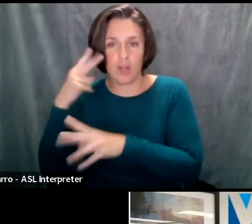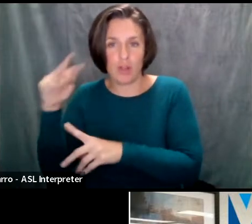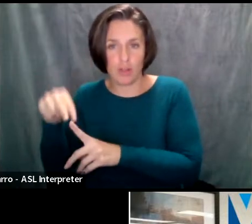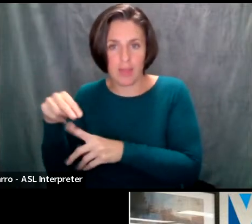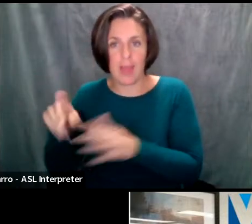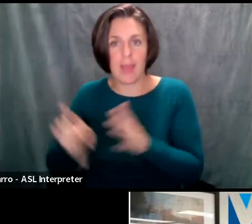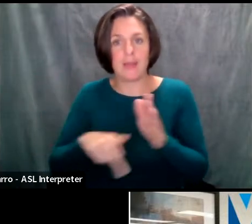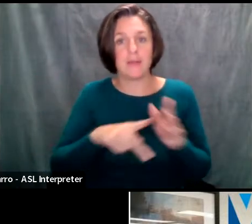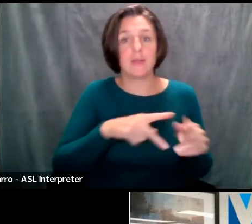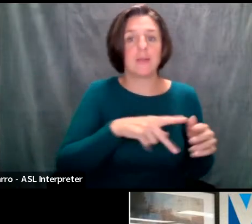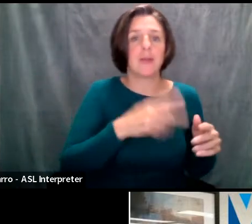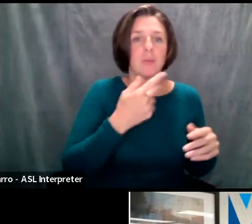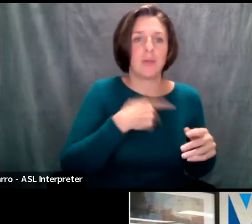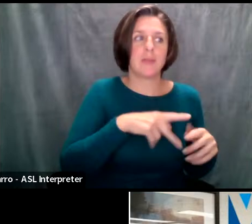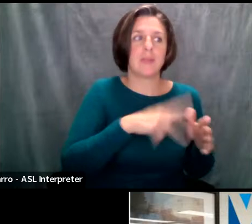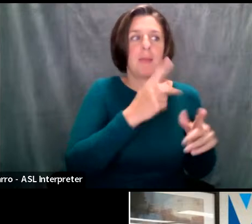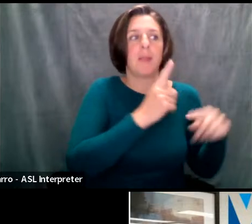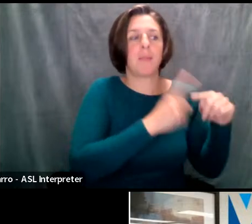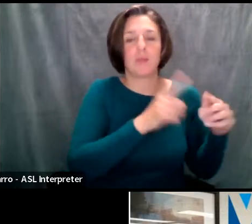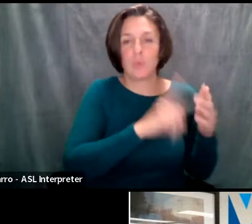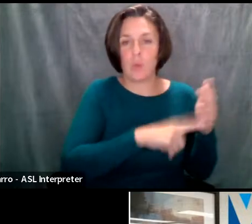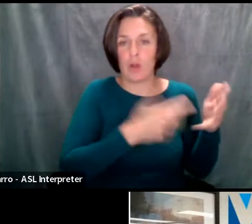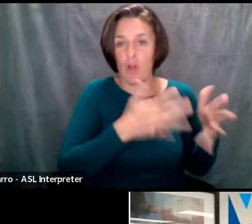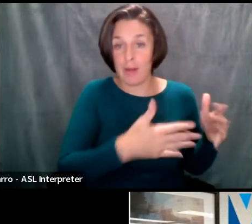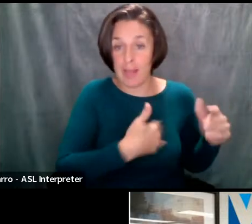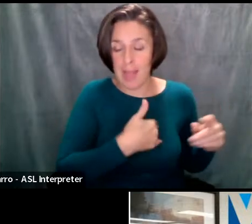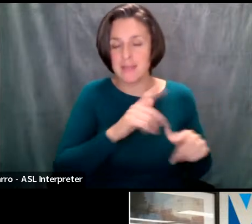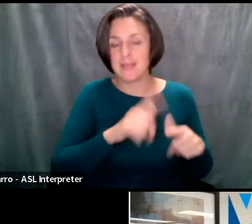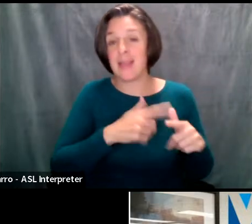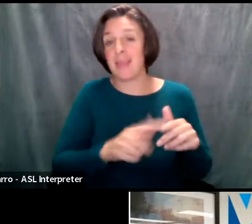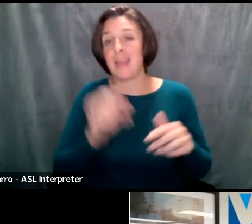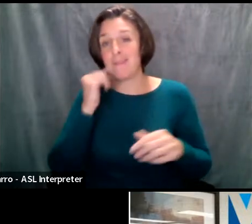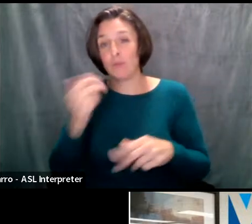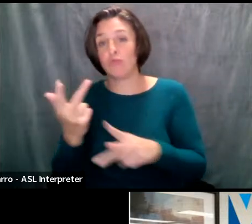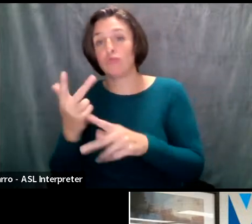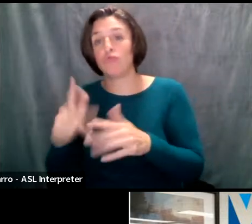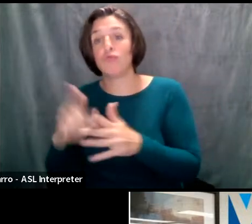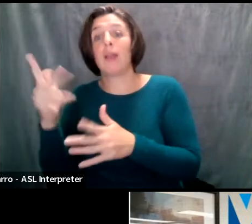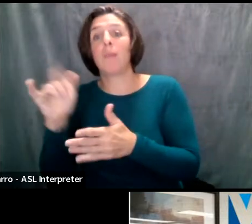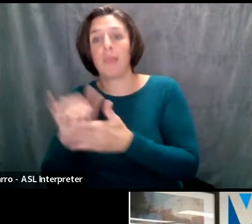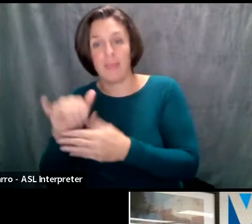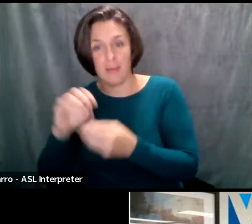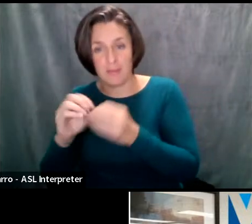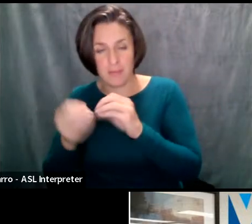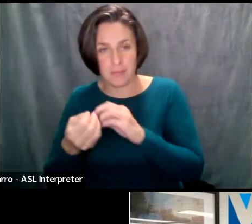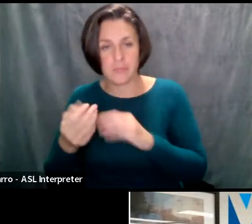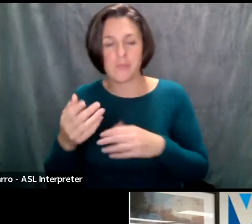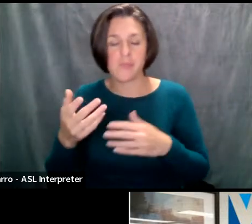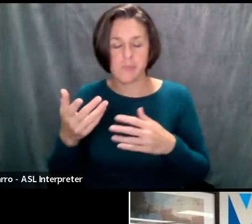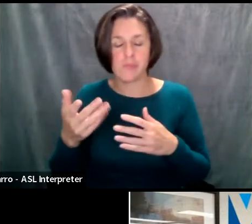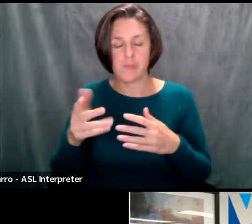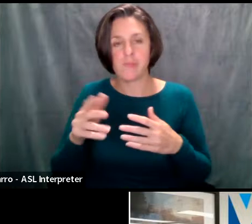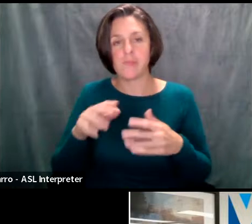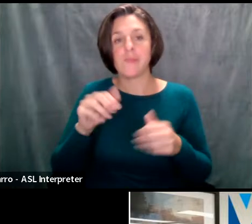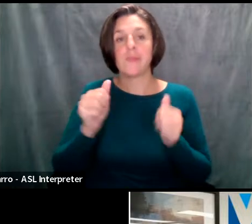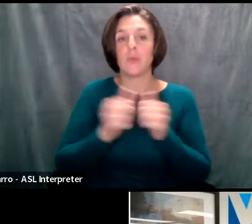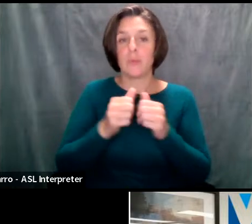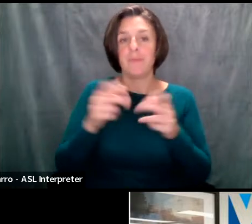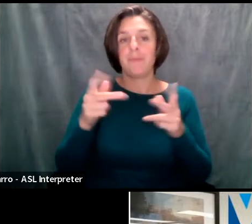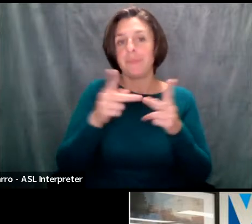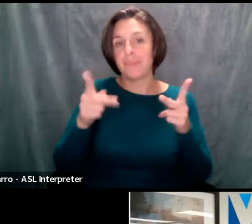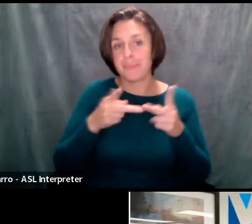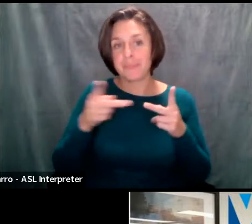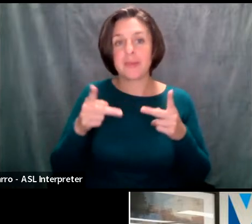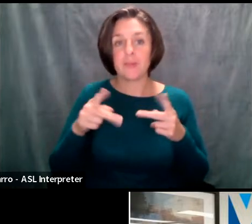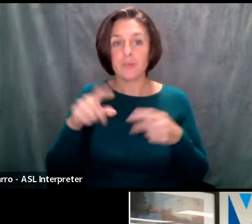the number of students that are in that program. But with the spatial